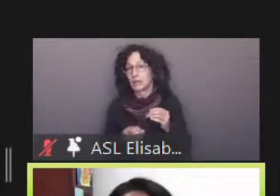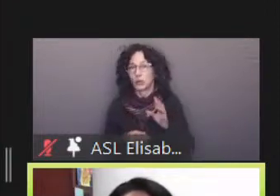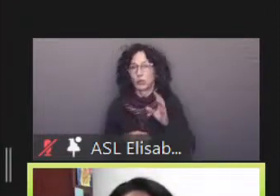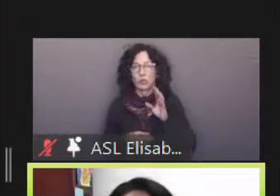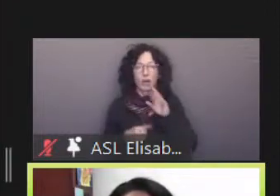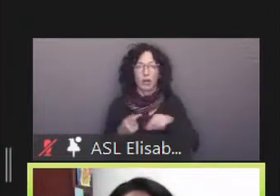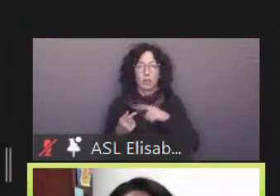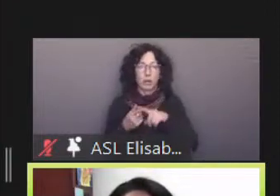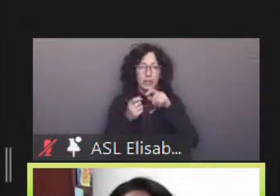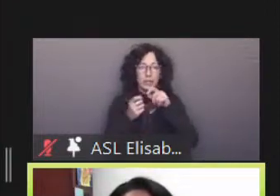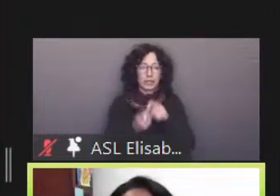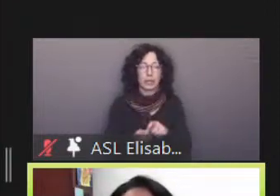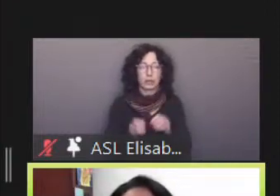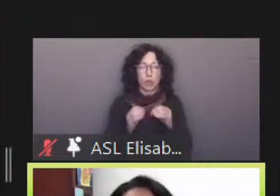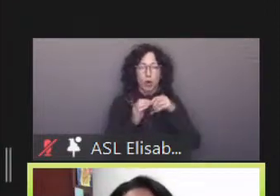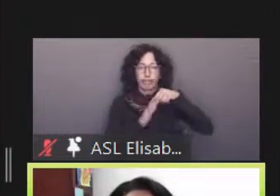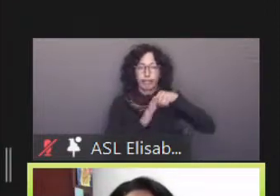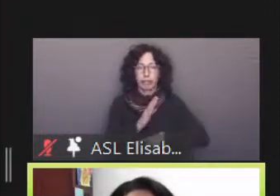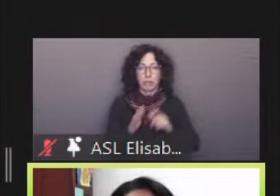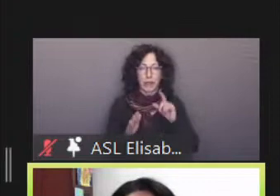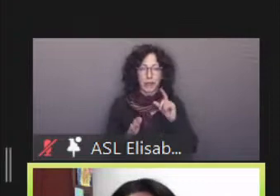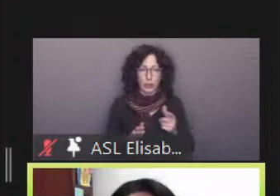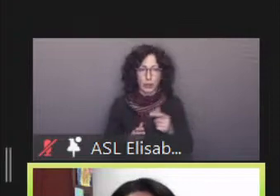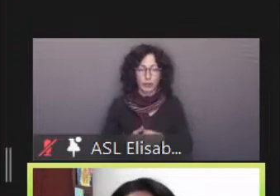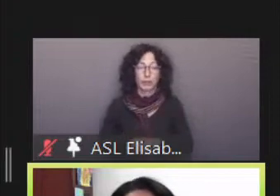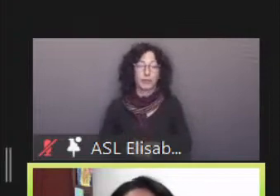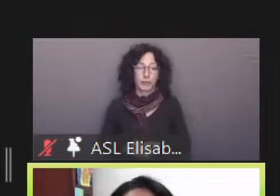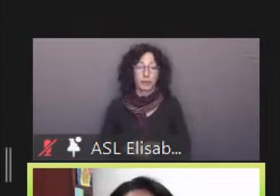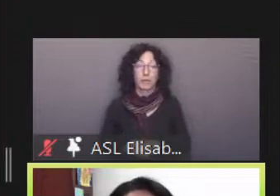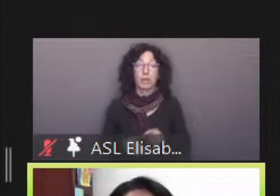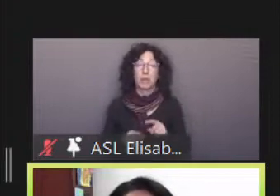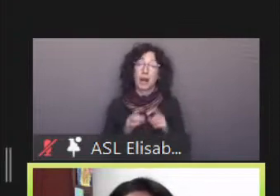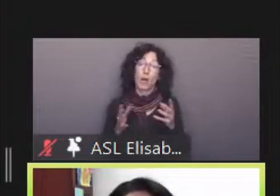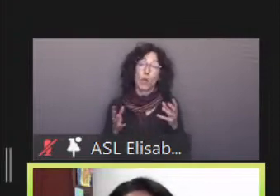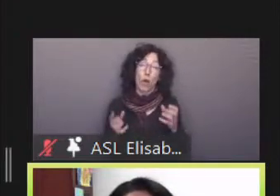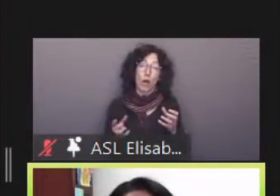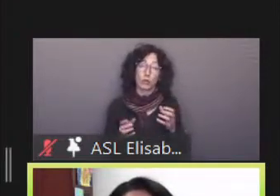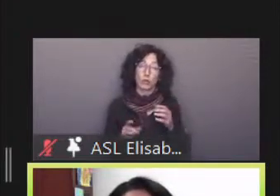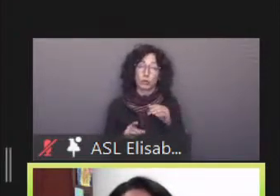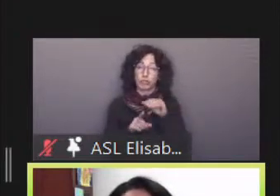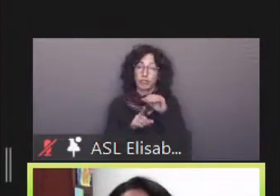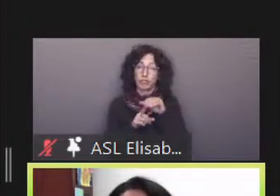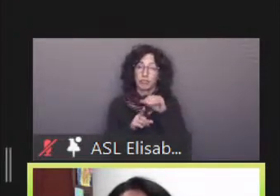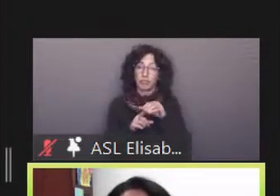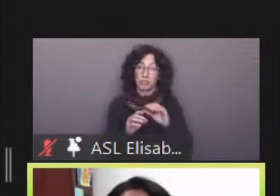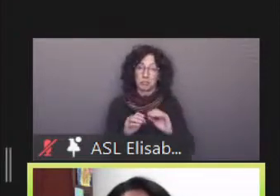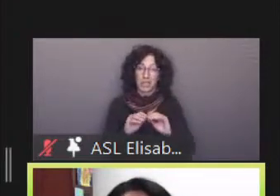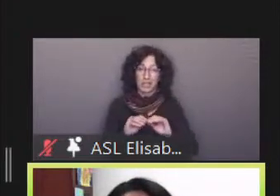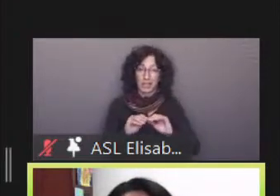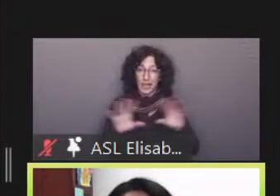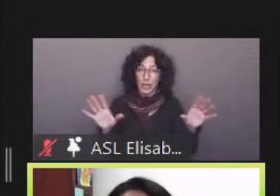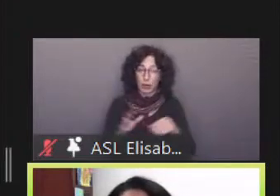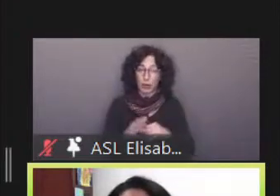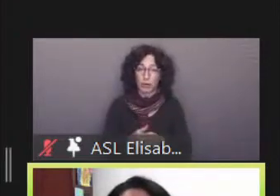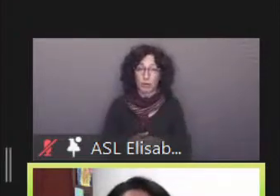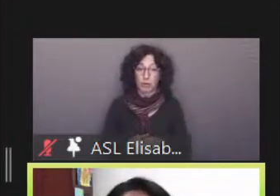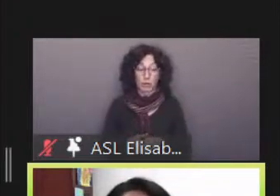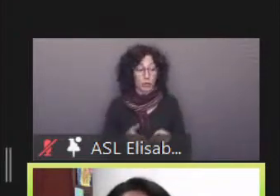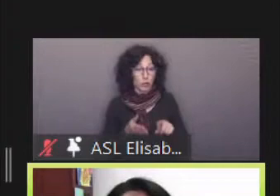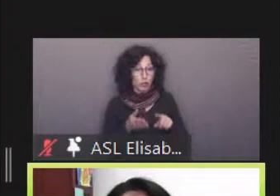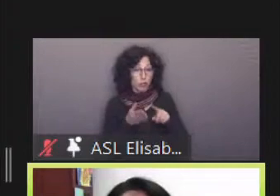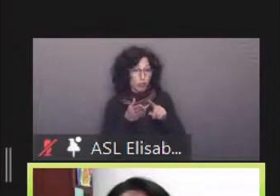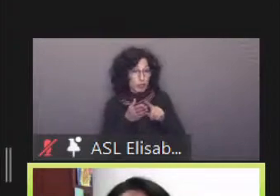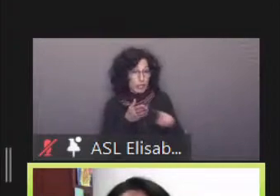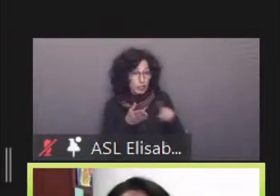those details. I want, however, to be very clear. All of the research and all